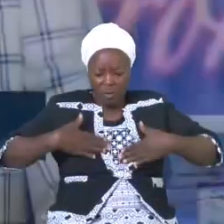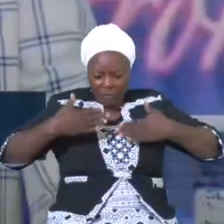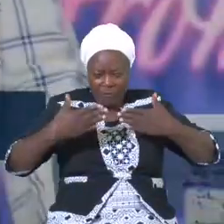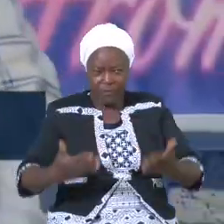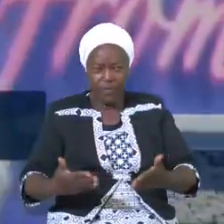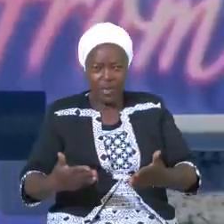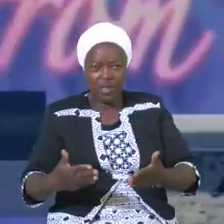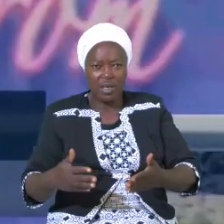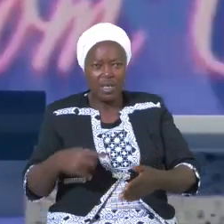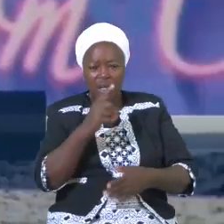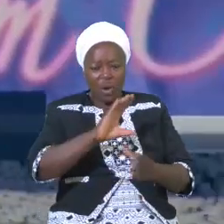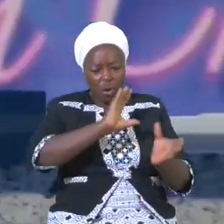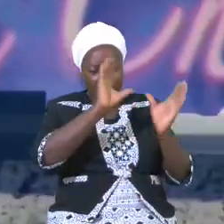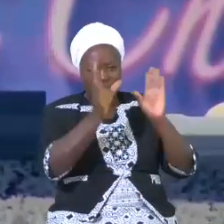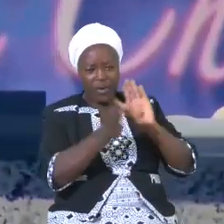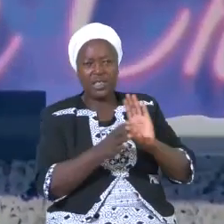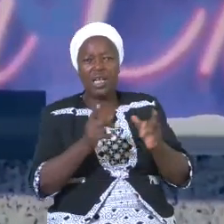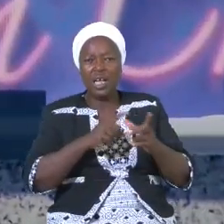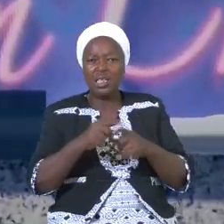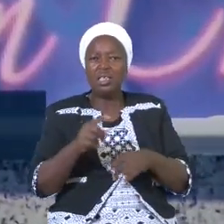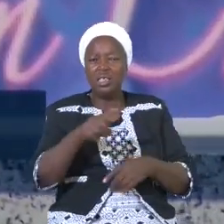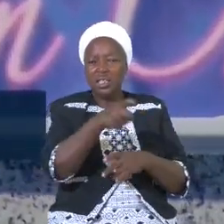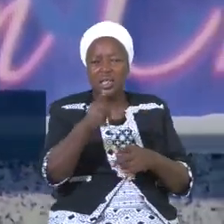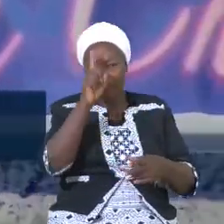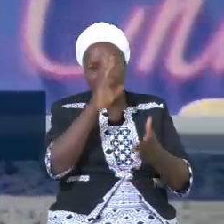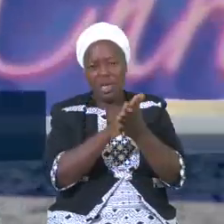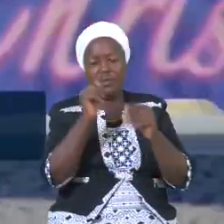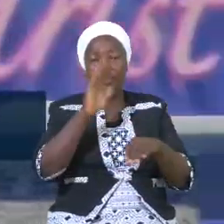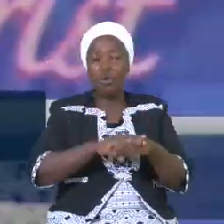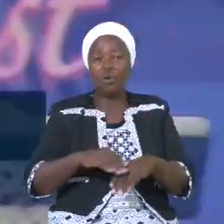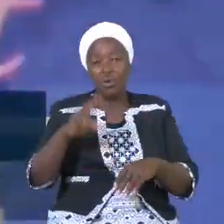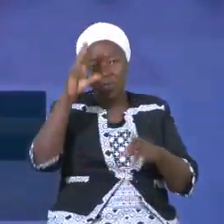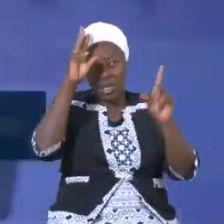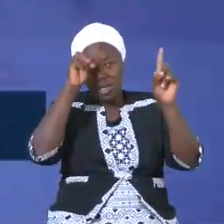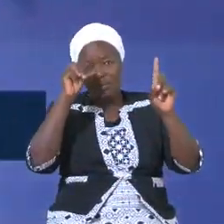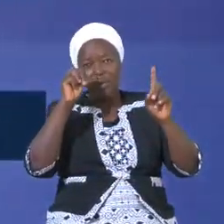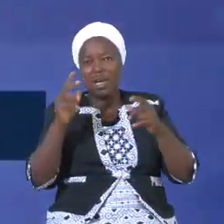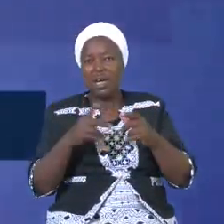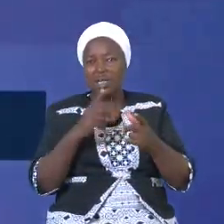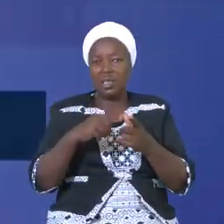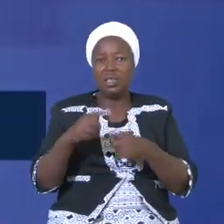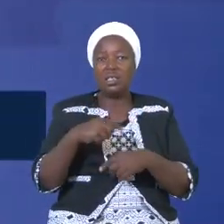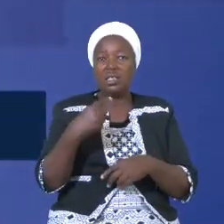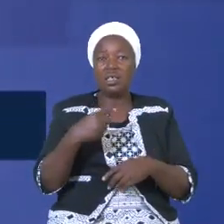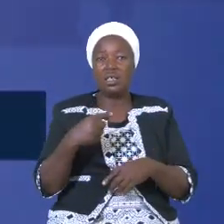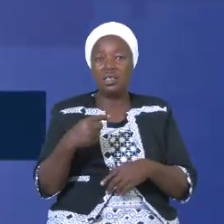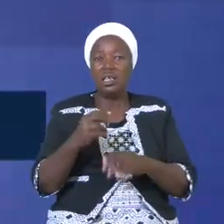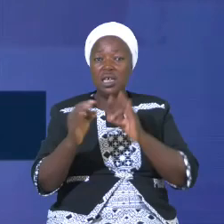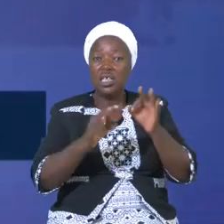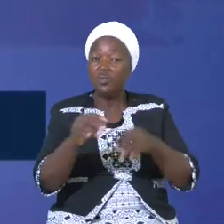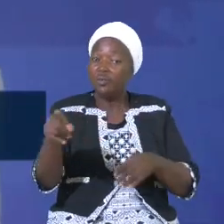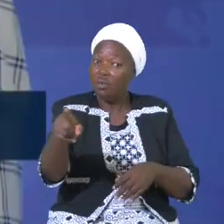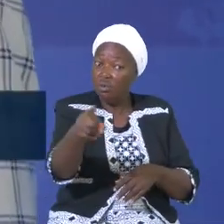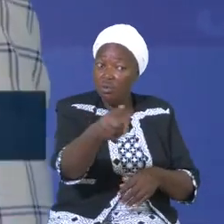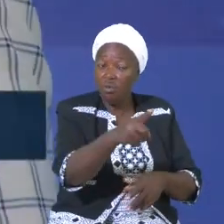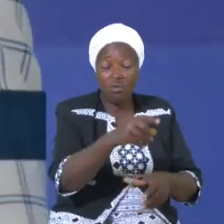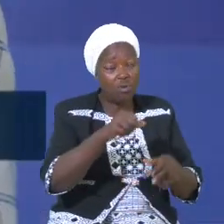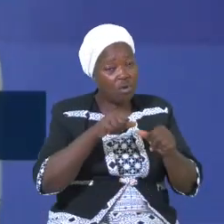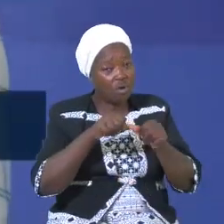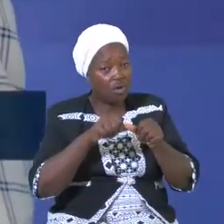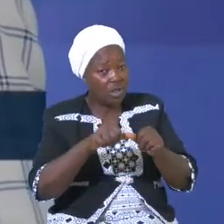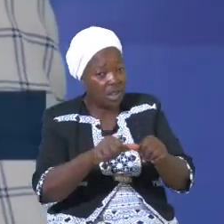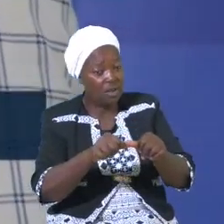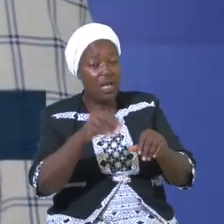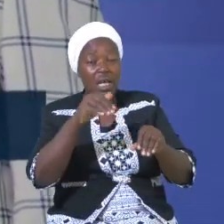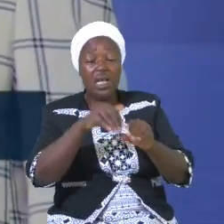converted they believed on him and he said if he continue in